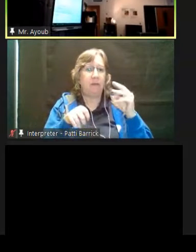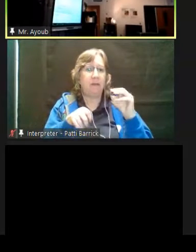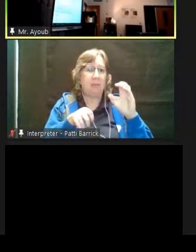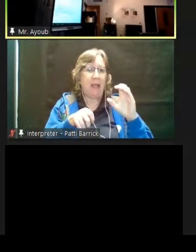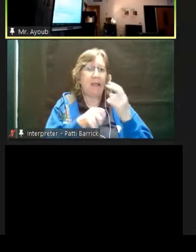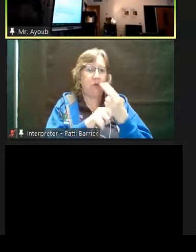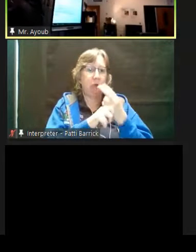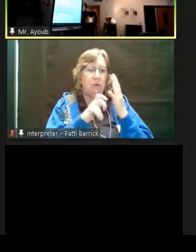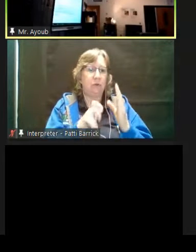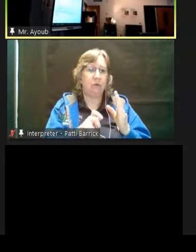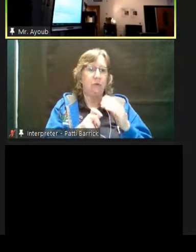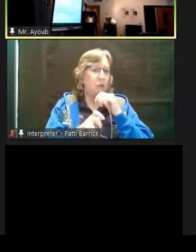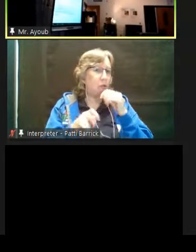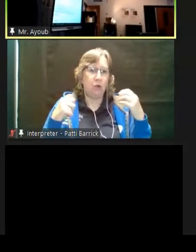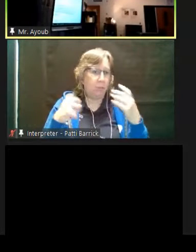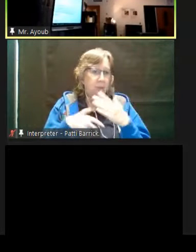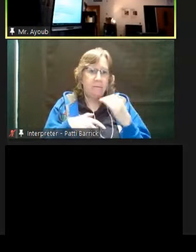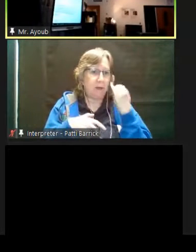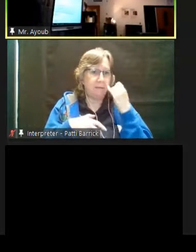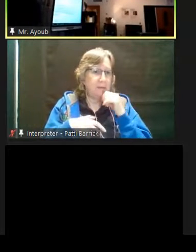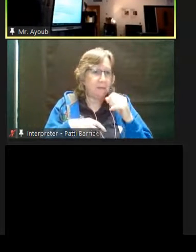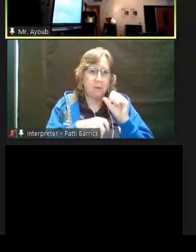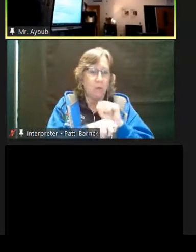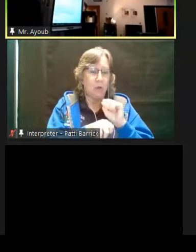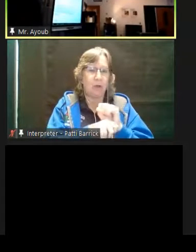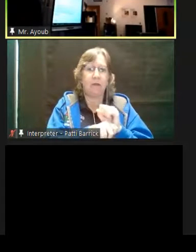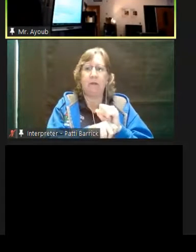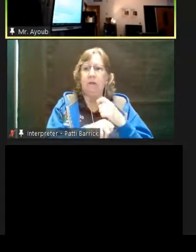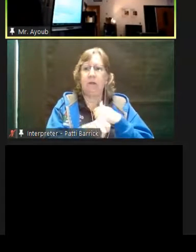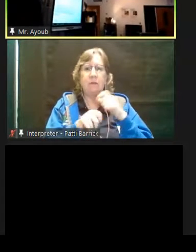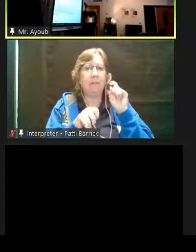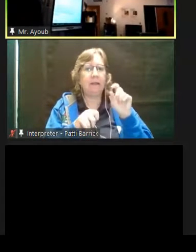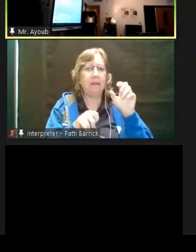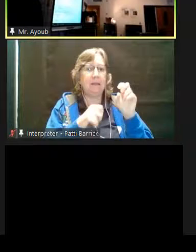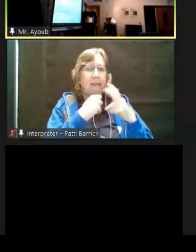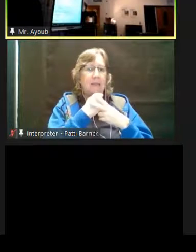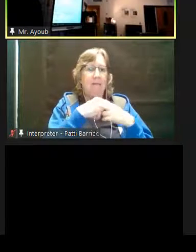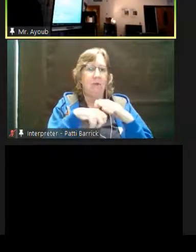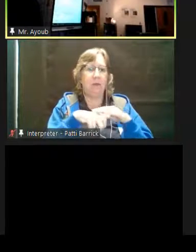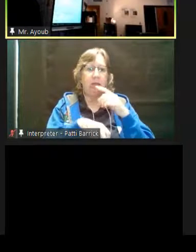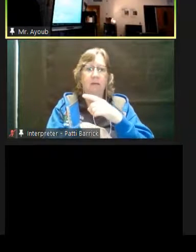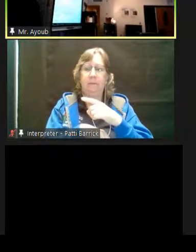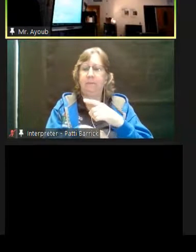you, don't be afraid to say it's not working so we can help you out. So I'm going to hit the save button on here.